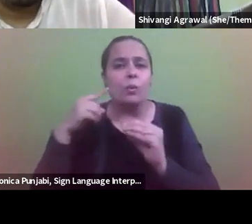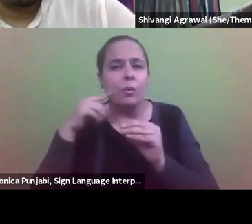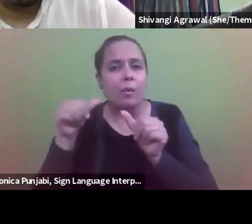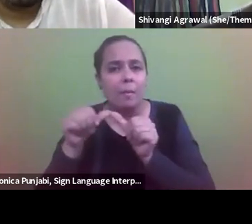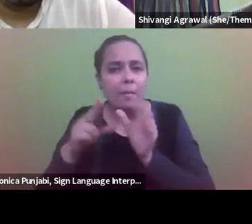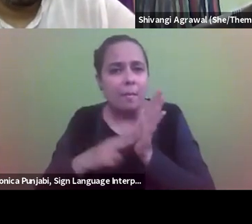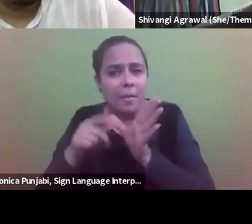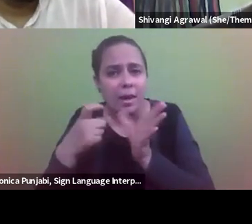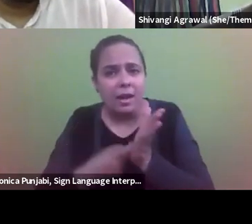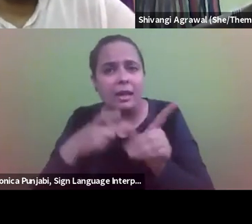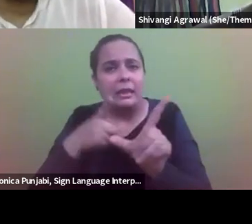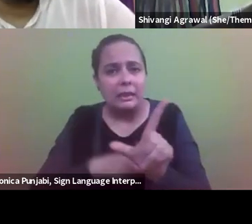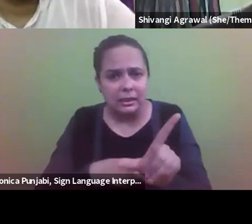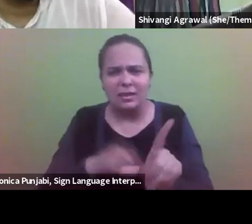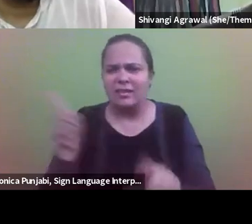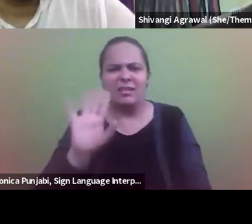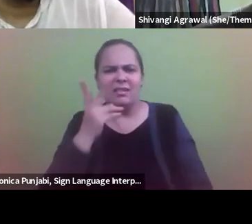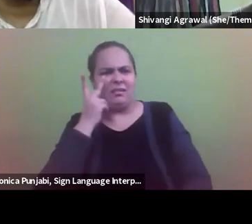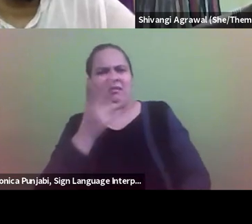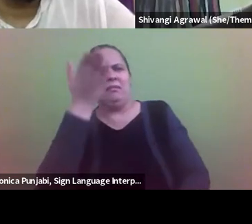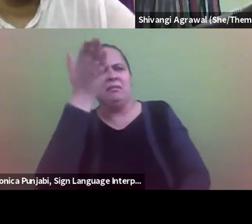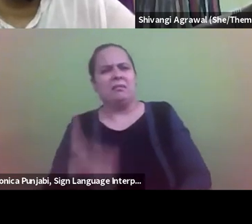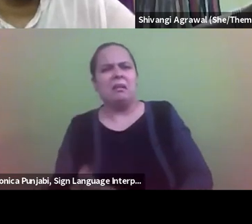masculine presenting. And I said,